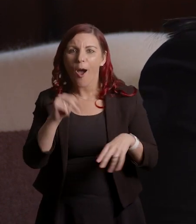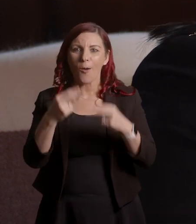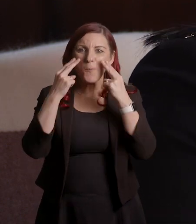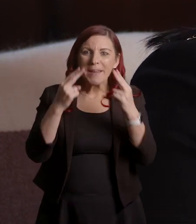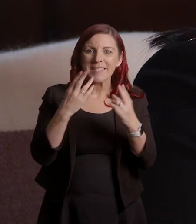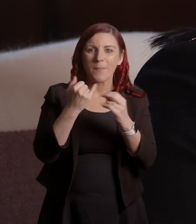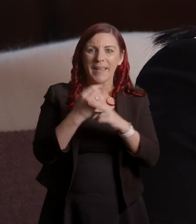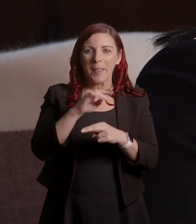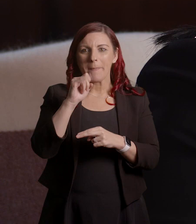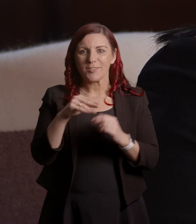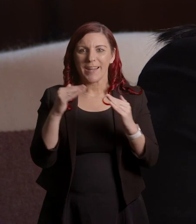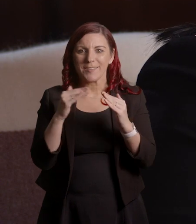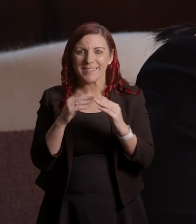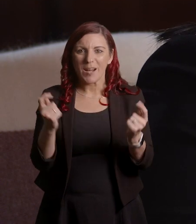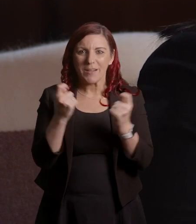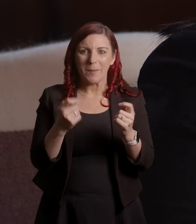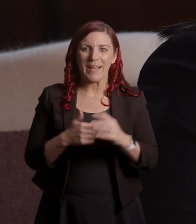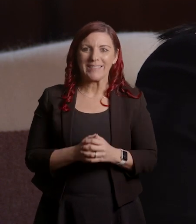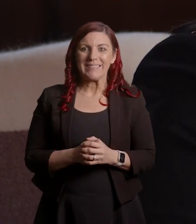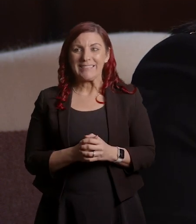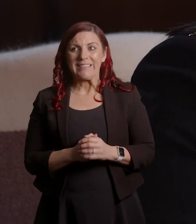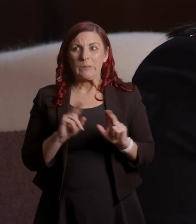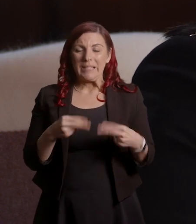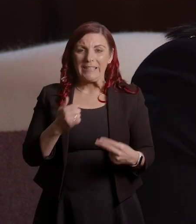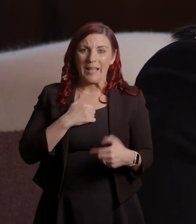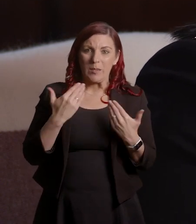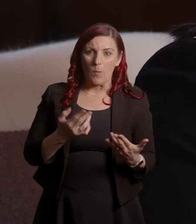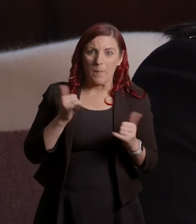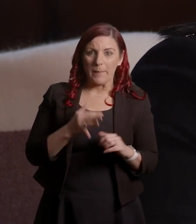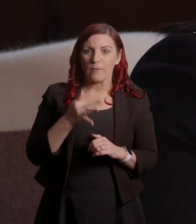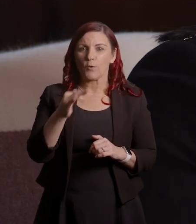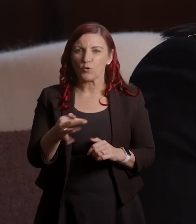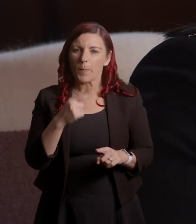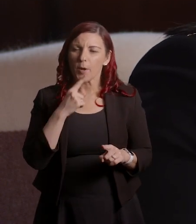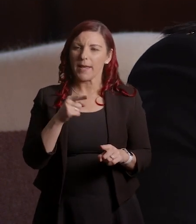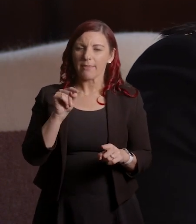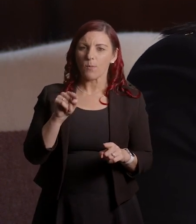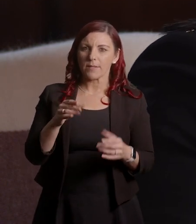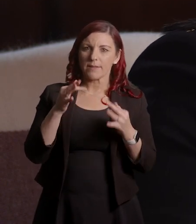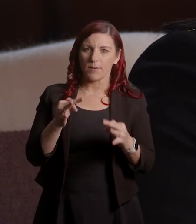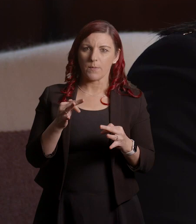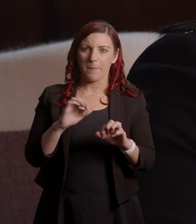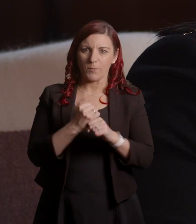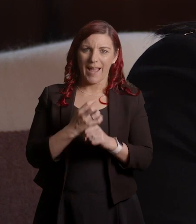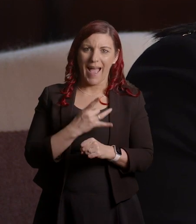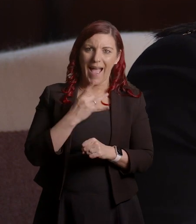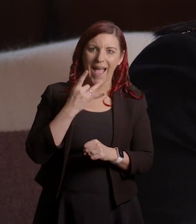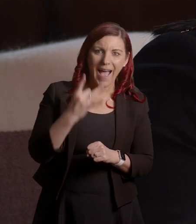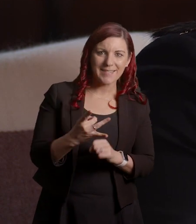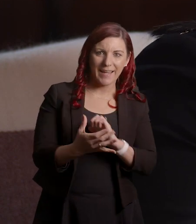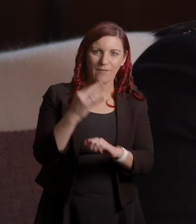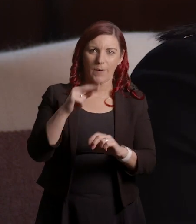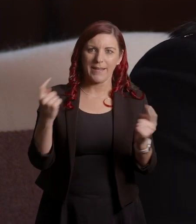doing something in the Mansion House to celebrate the players? And I was there going, well, we can't right now, but maybe in the future. But it was all about